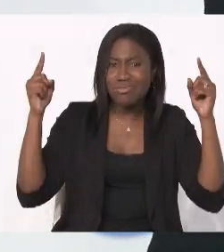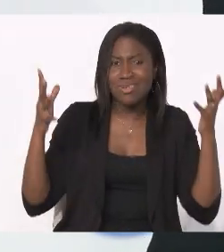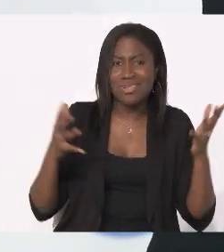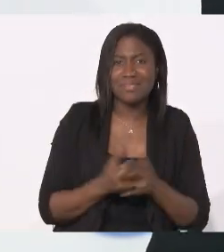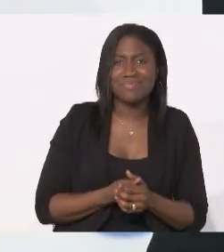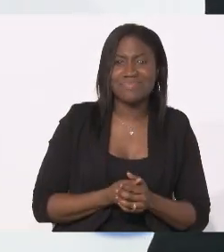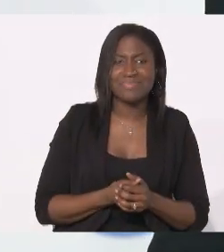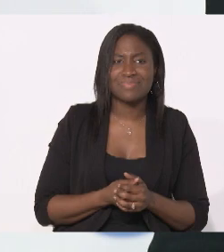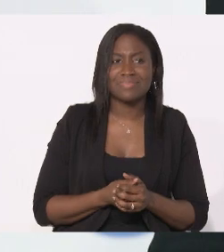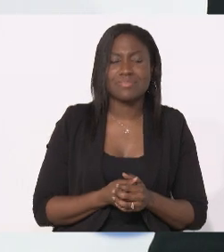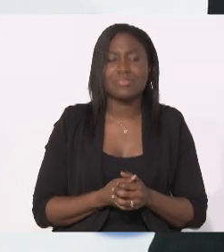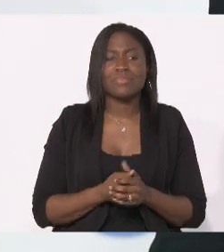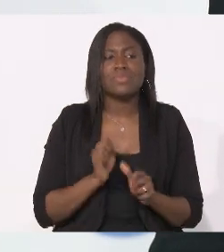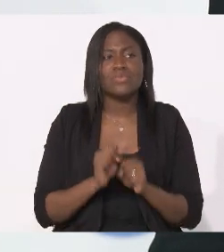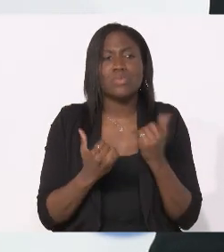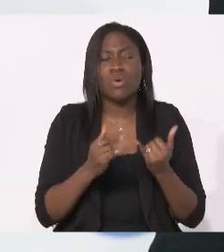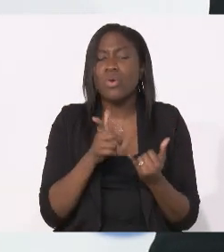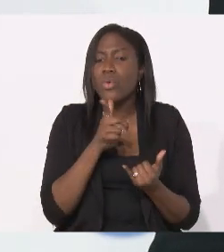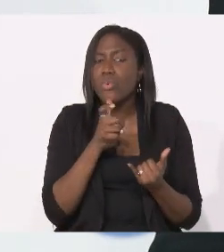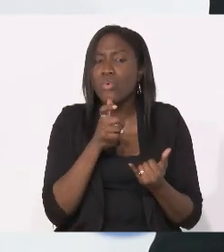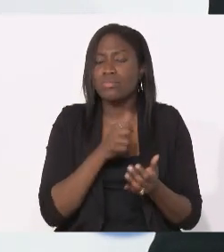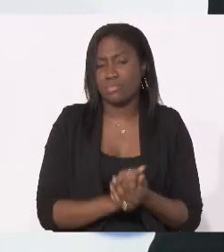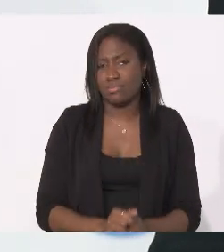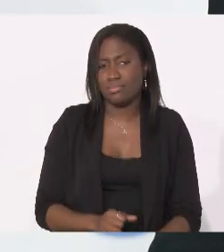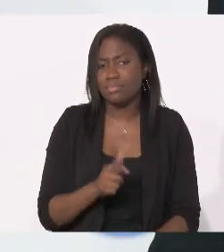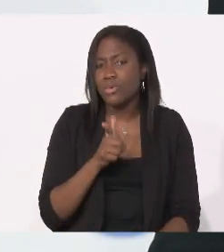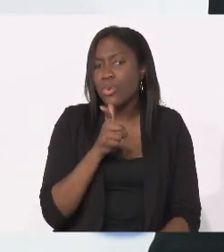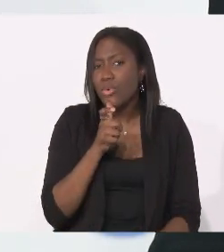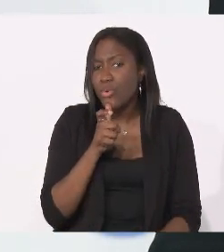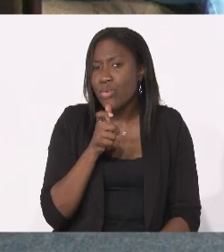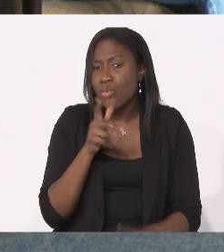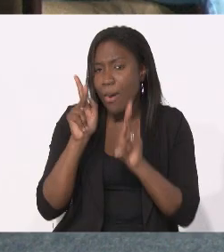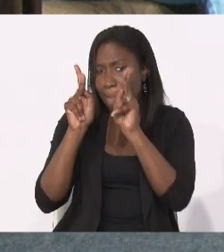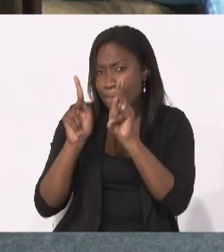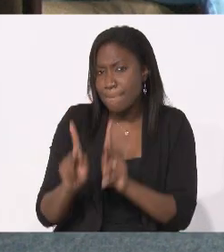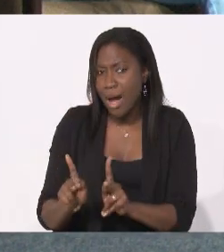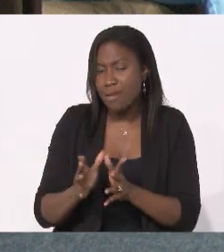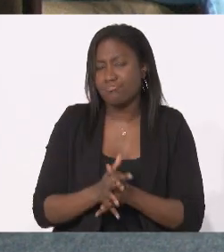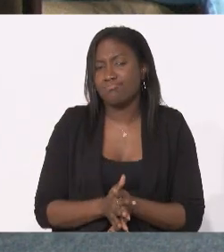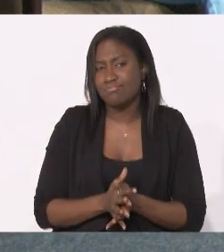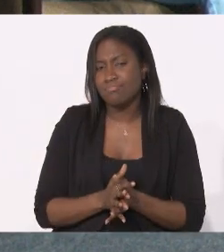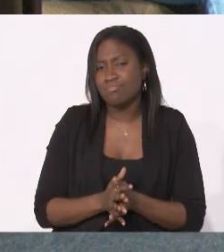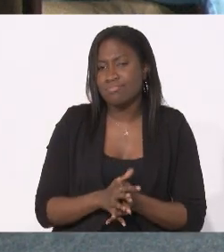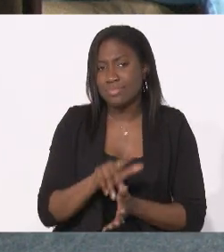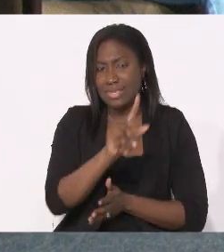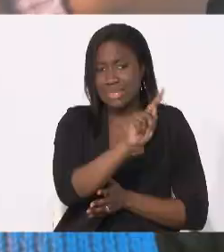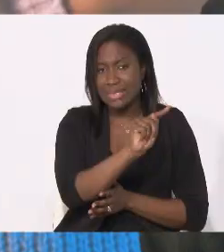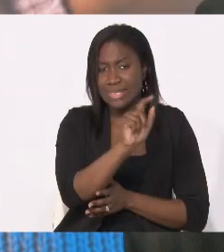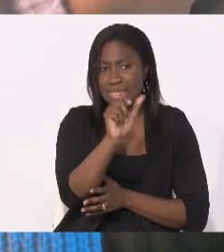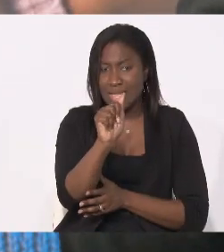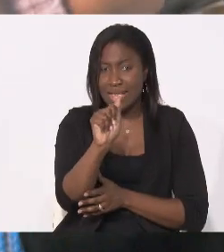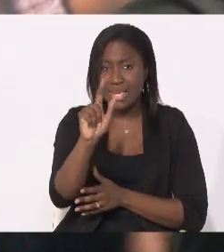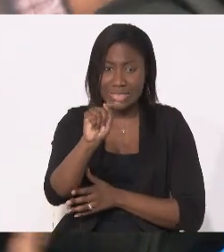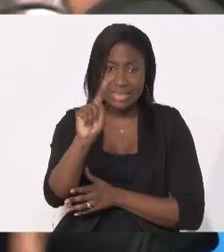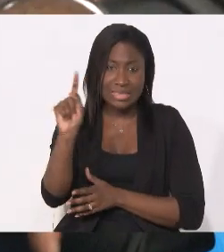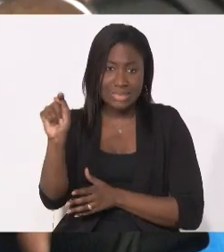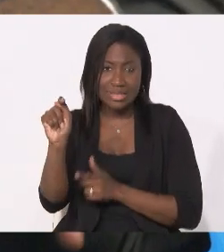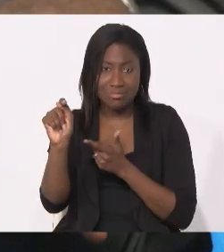and makeup artists and costumiers and set designers and the whole range of people